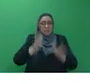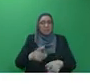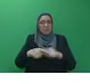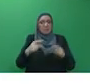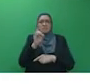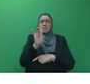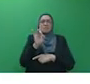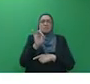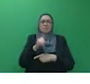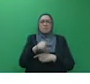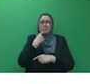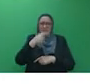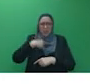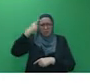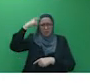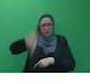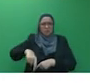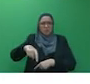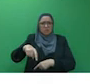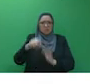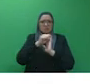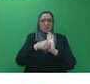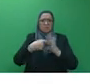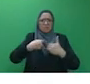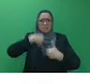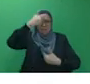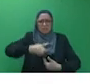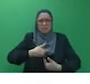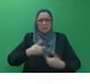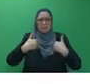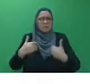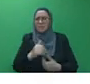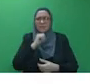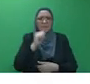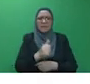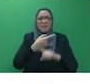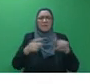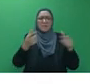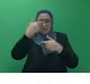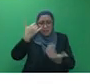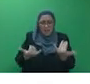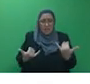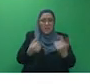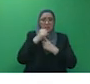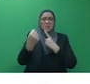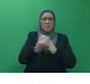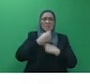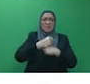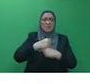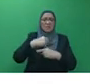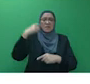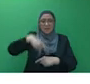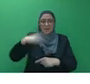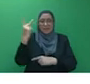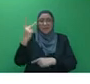am i naturally resourceful no um but the mco has made it that way i can you